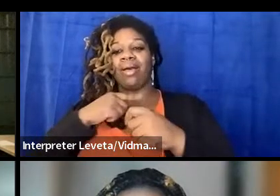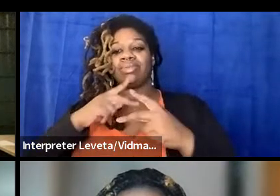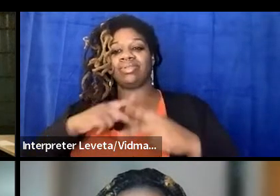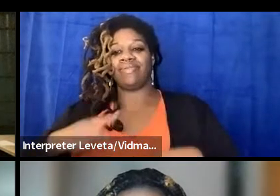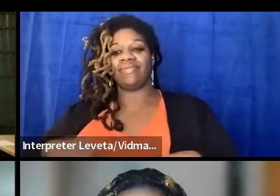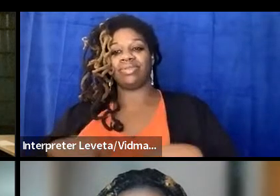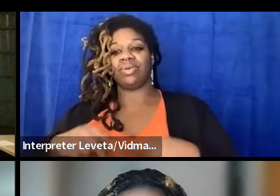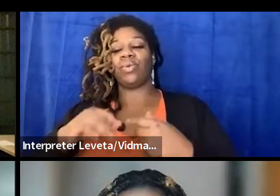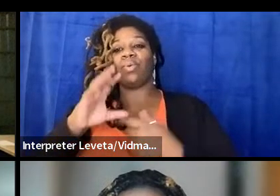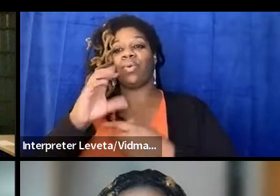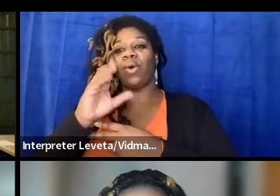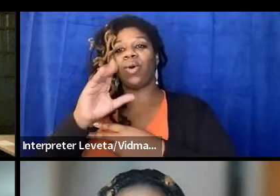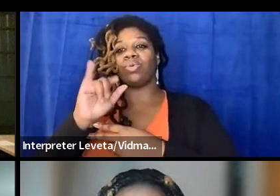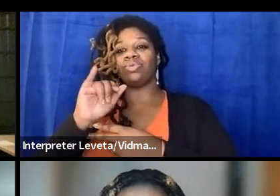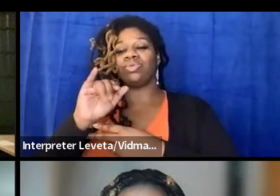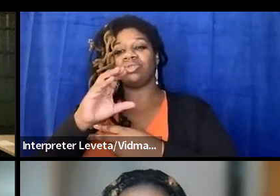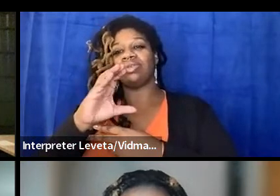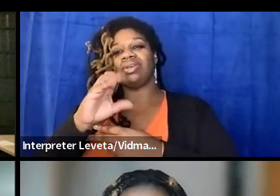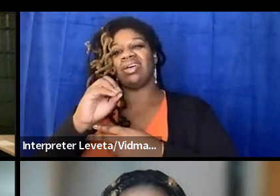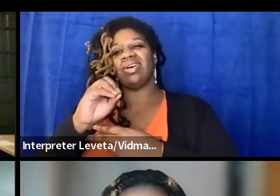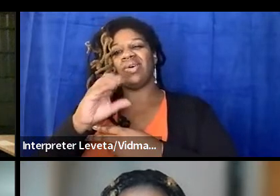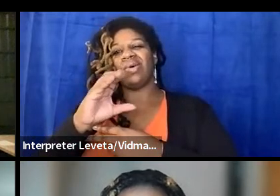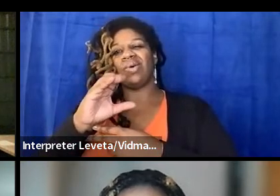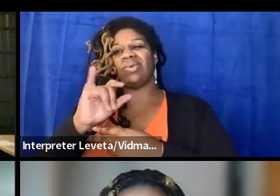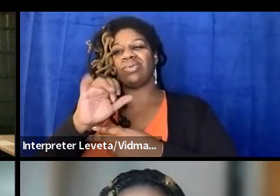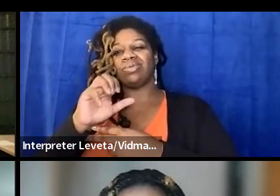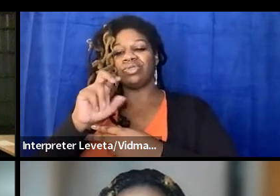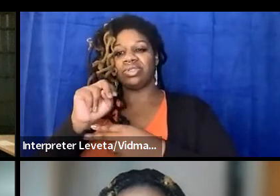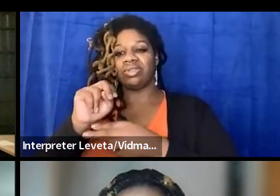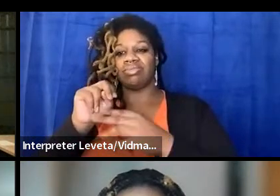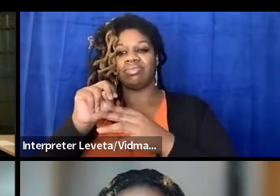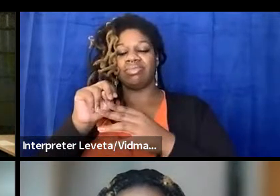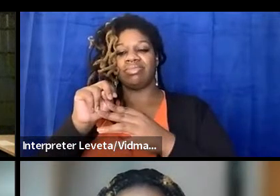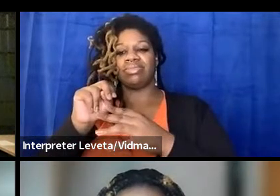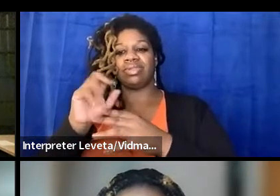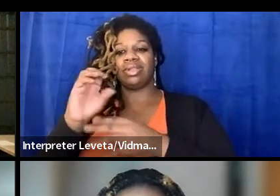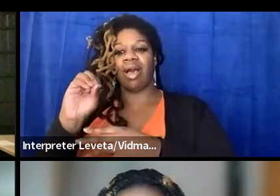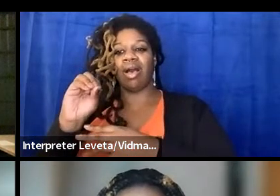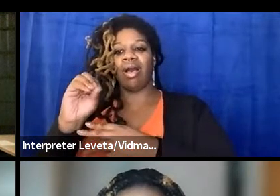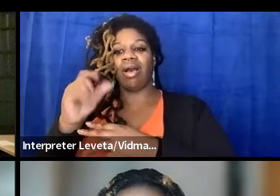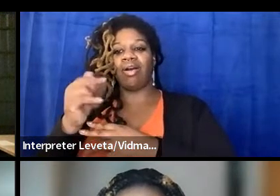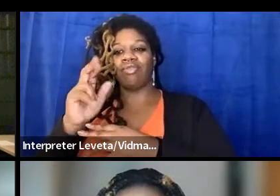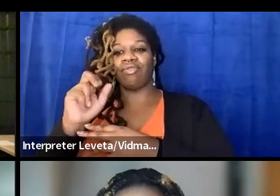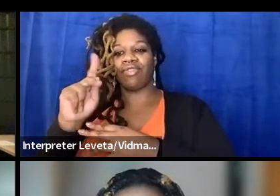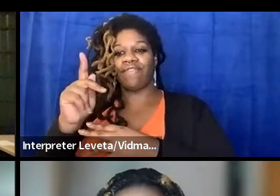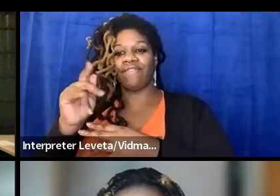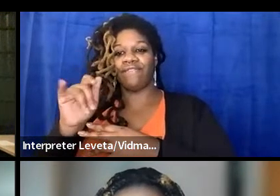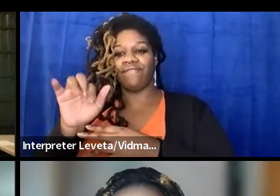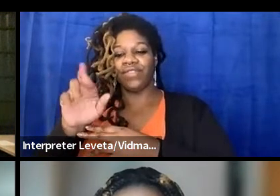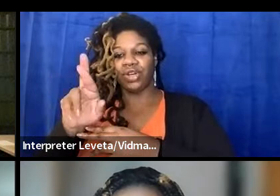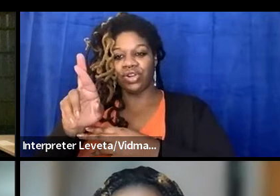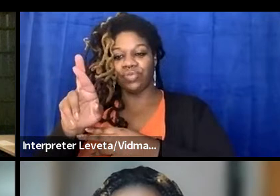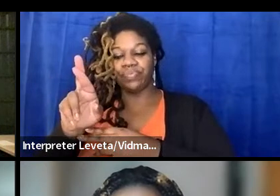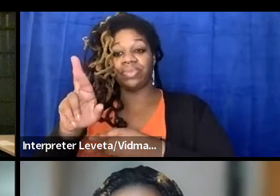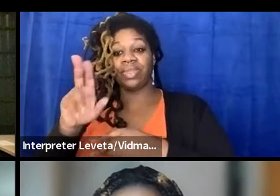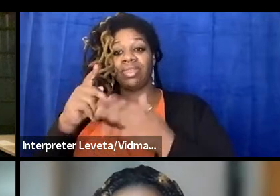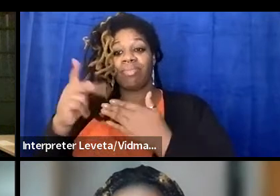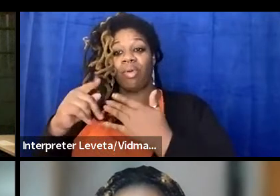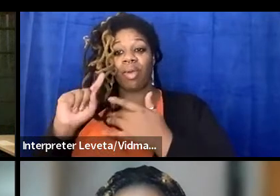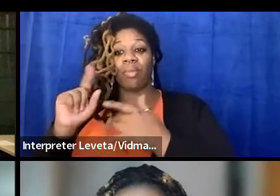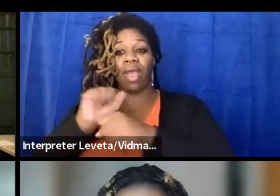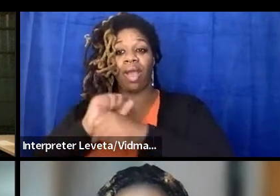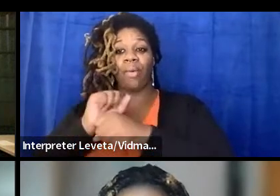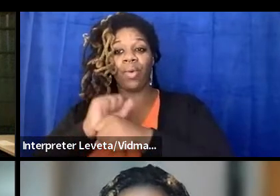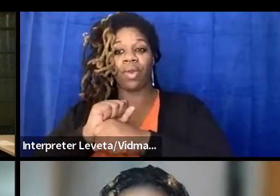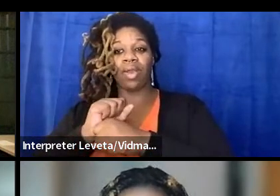mentioned before. And the agency or the program office that I work for, its responsibility was to